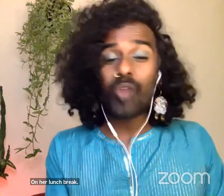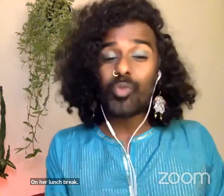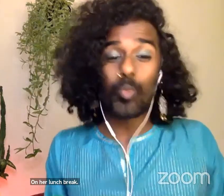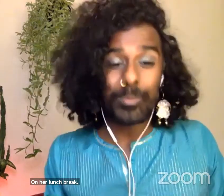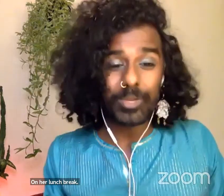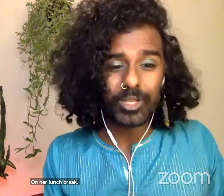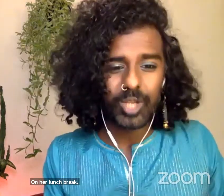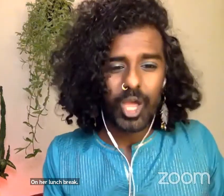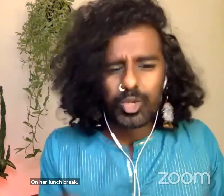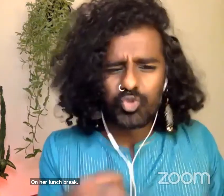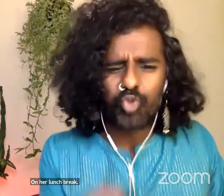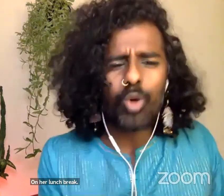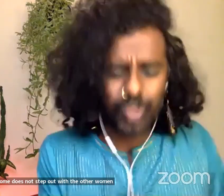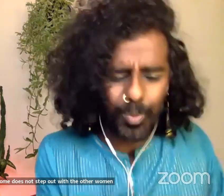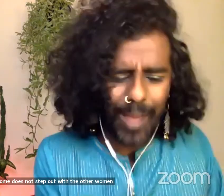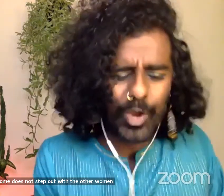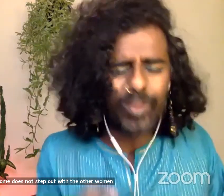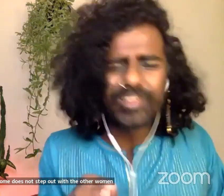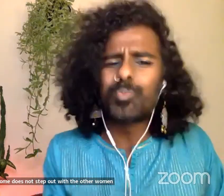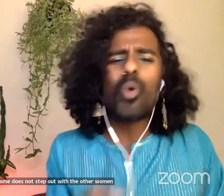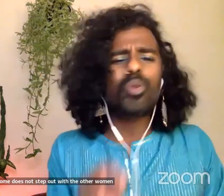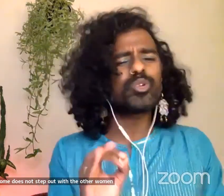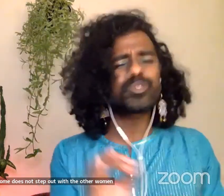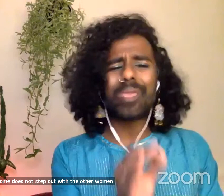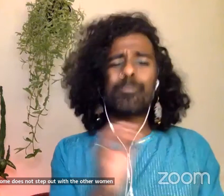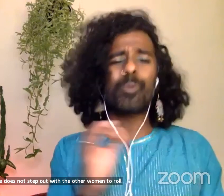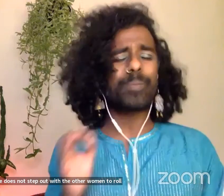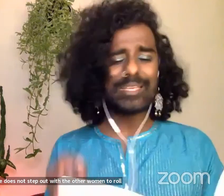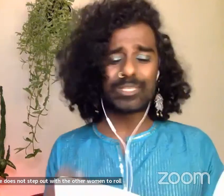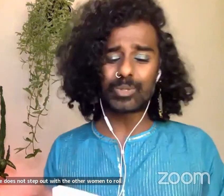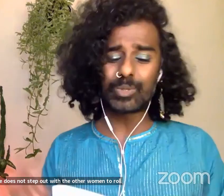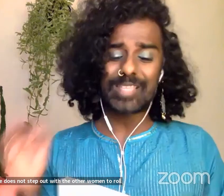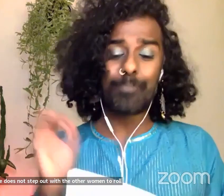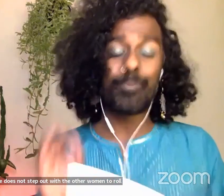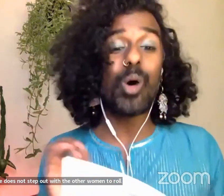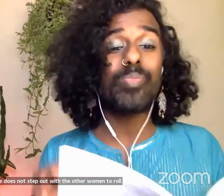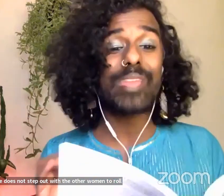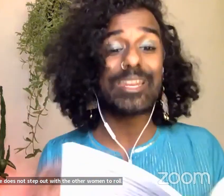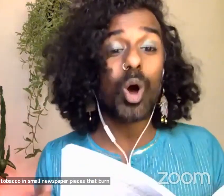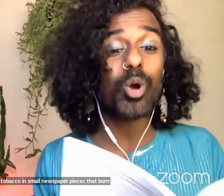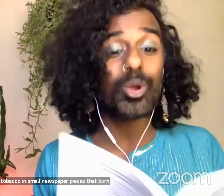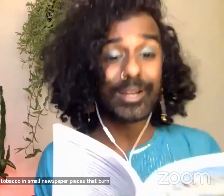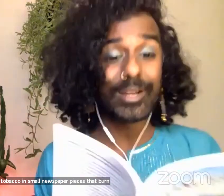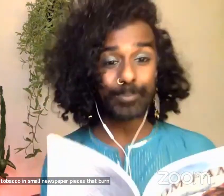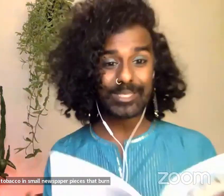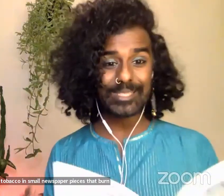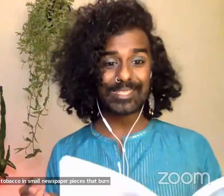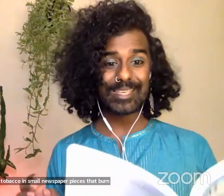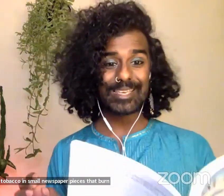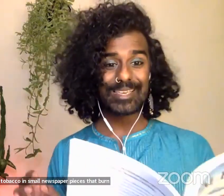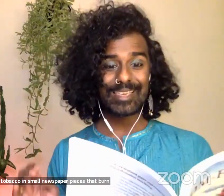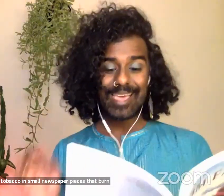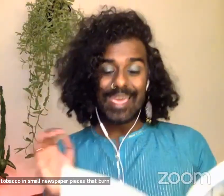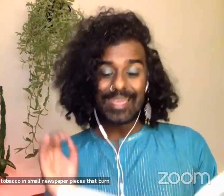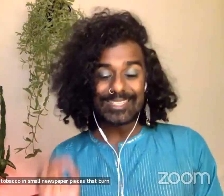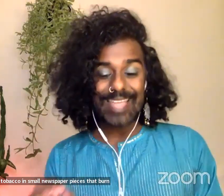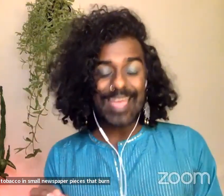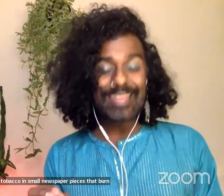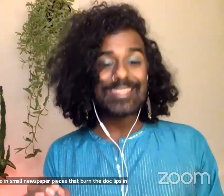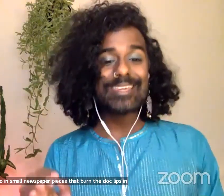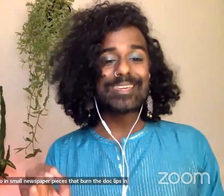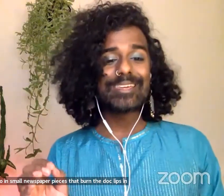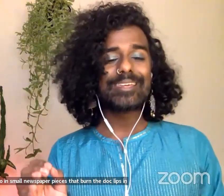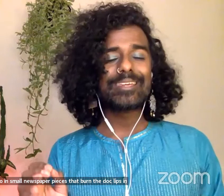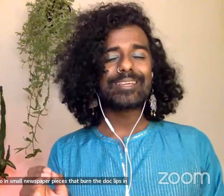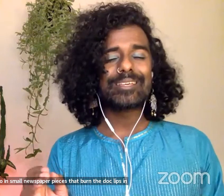the other women to roll tobacco in small newspaper pieces that burn their darkened lips.